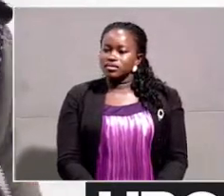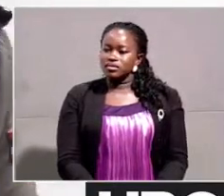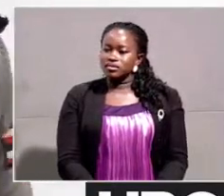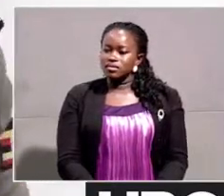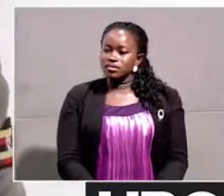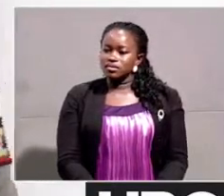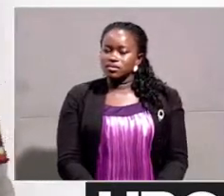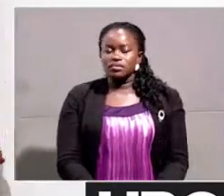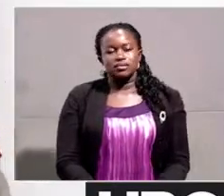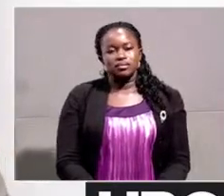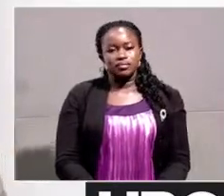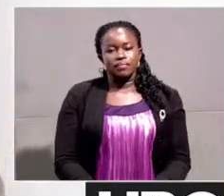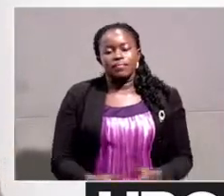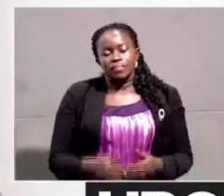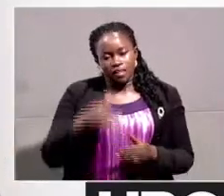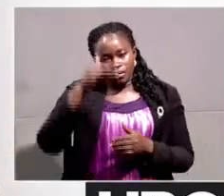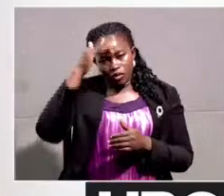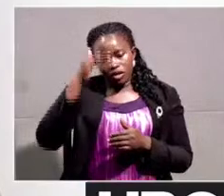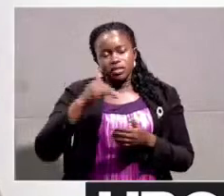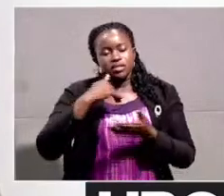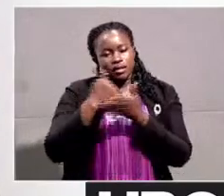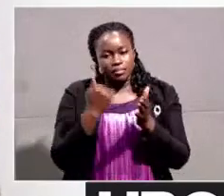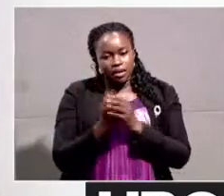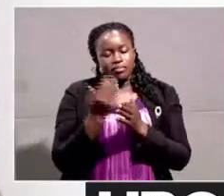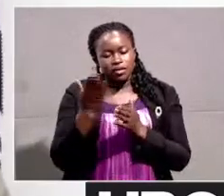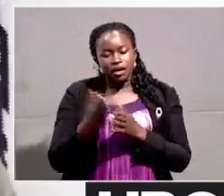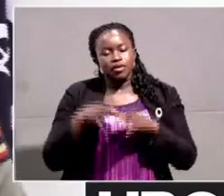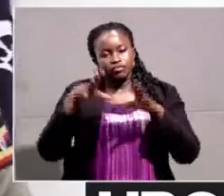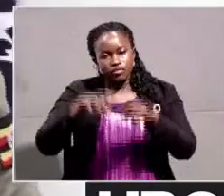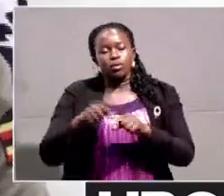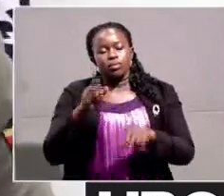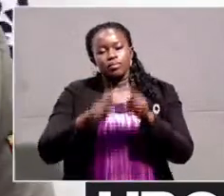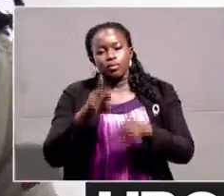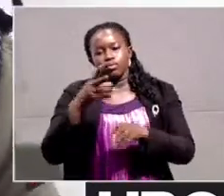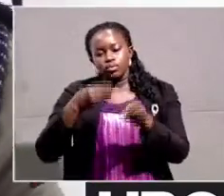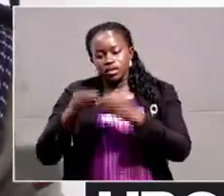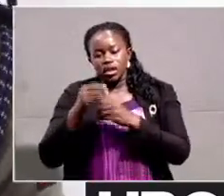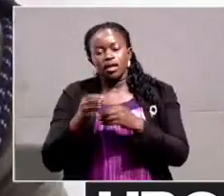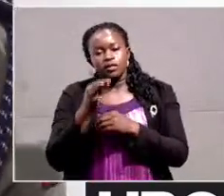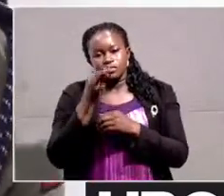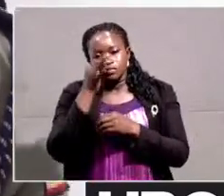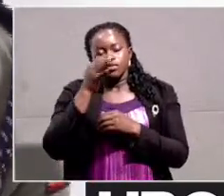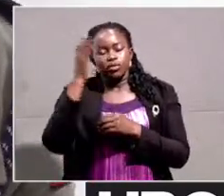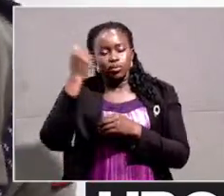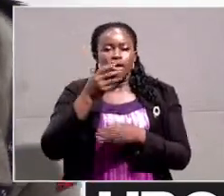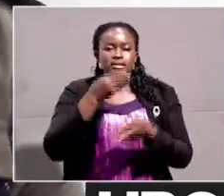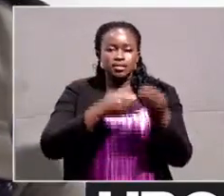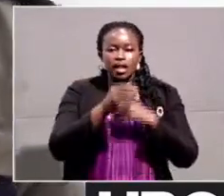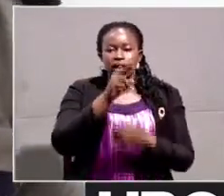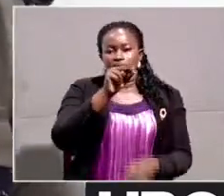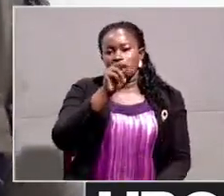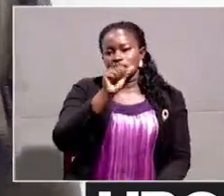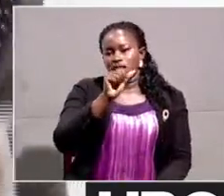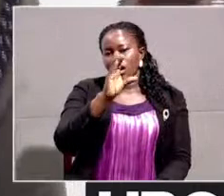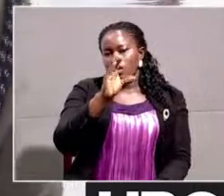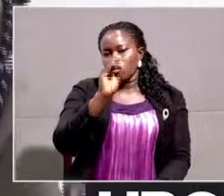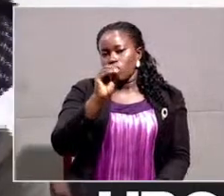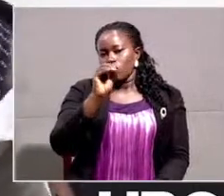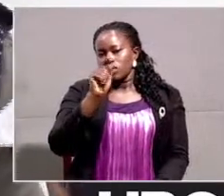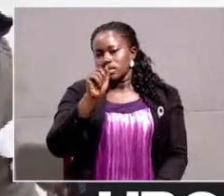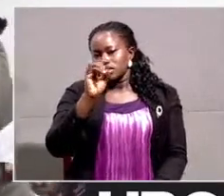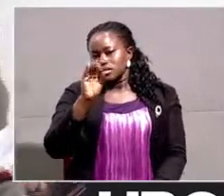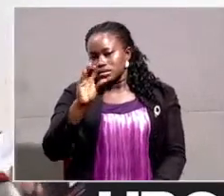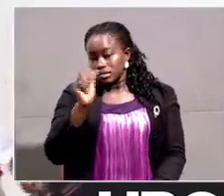the police narcotics department has arrested dealers in drugs over trading narcotic substances in